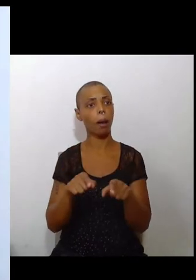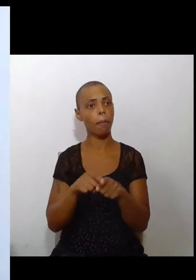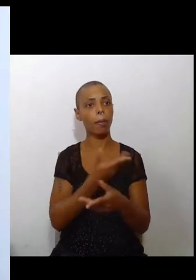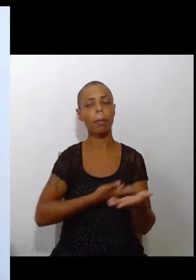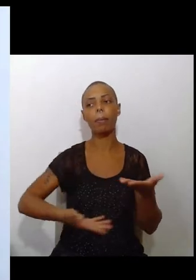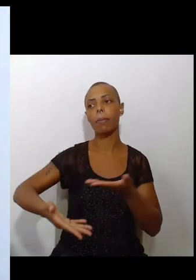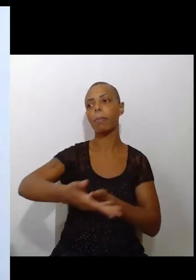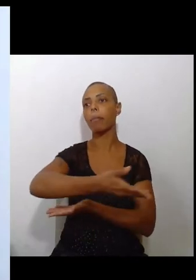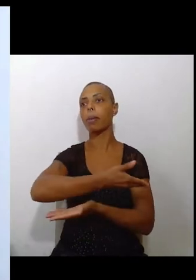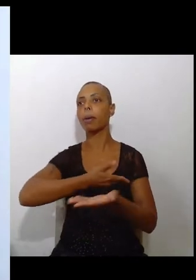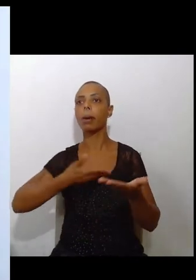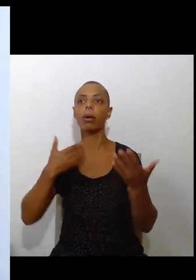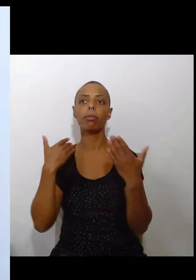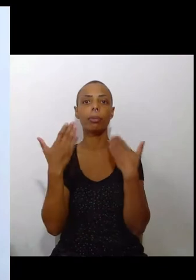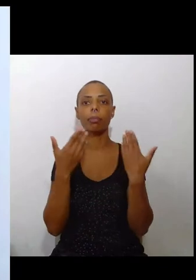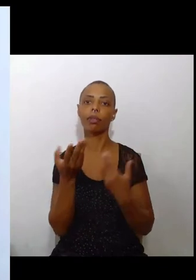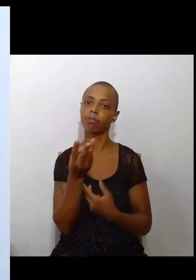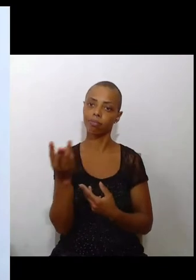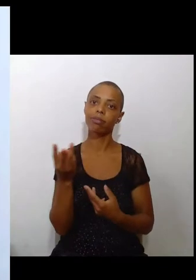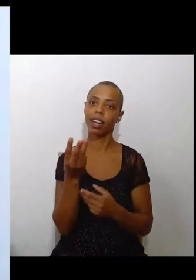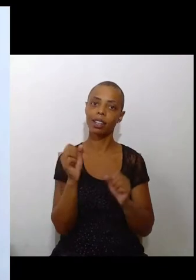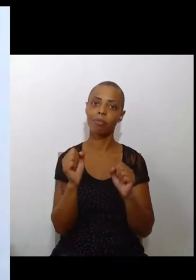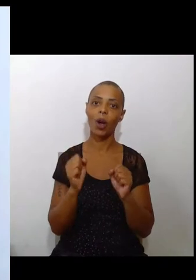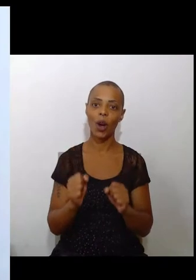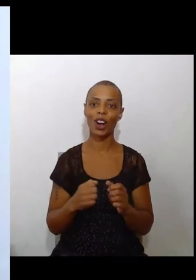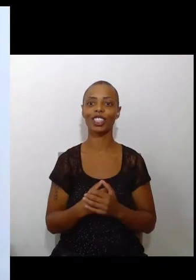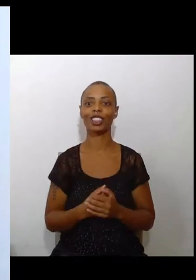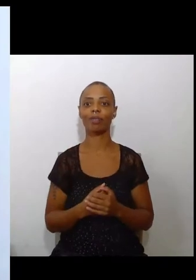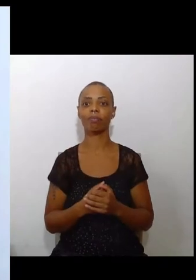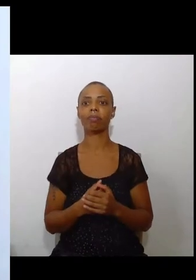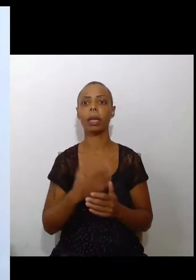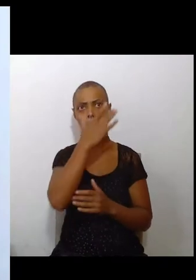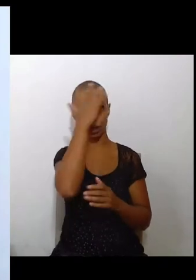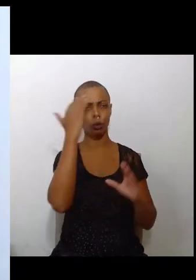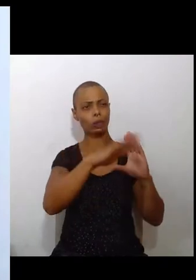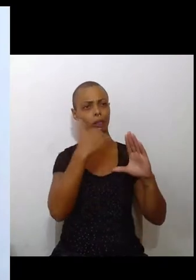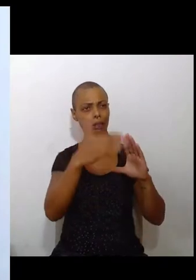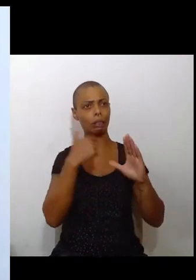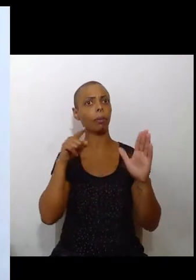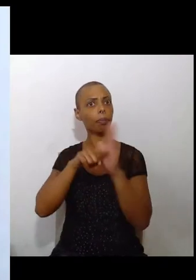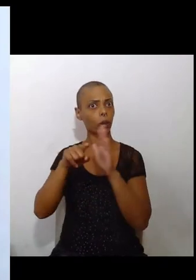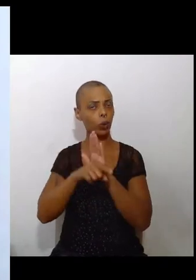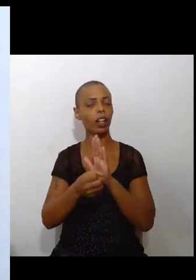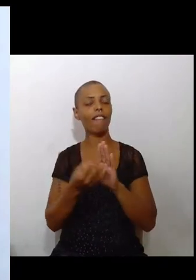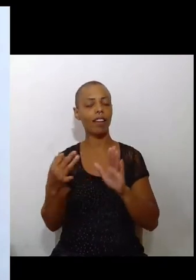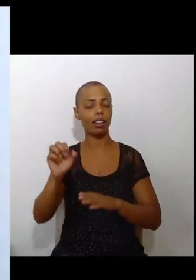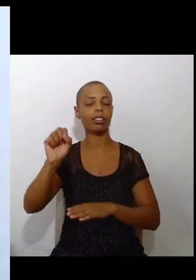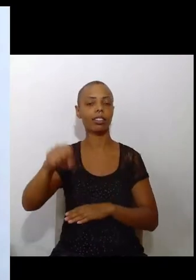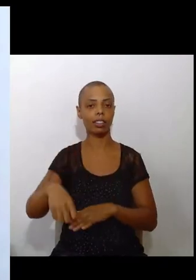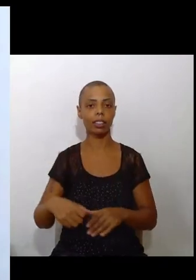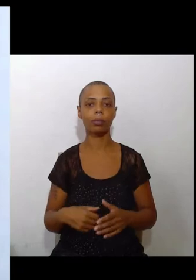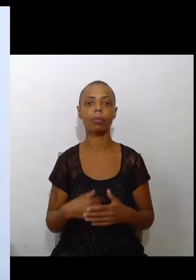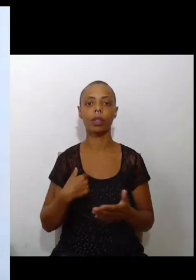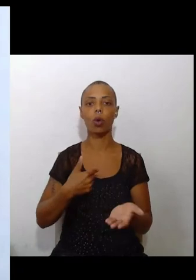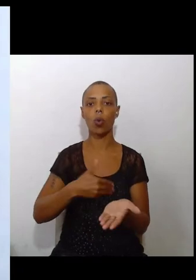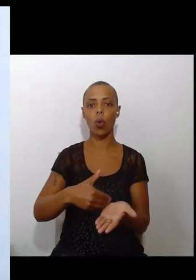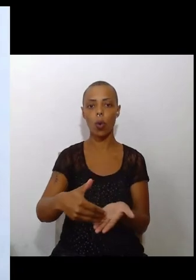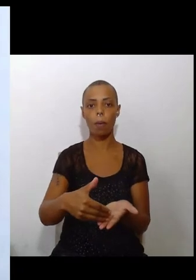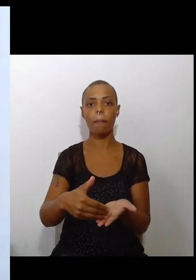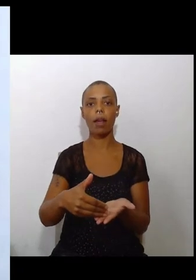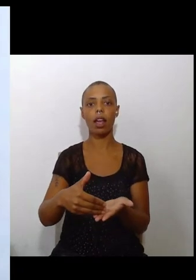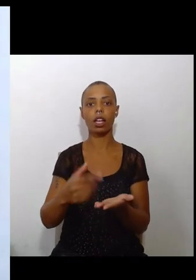free to do so it is very important for us to allow you to exchange ideas among yourselves we received many